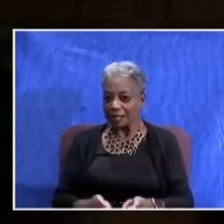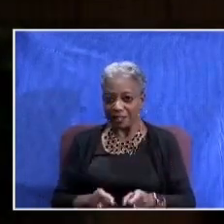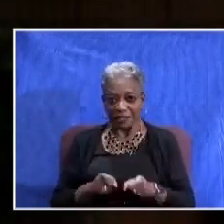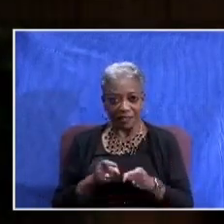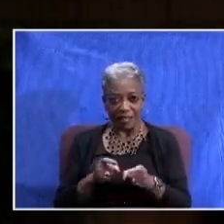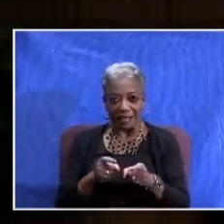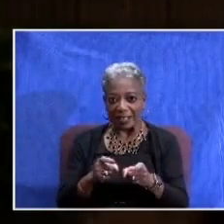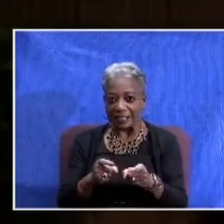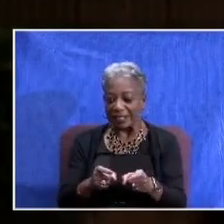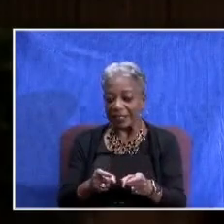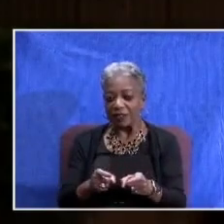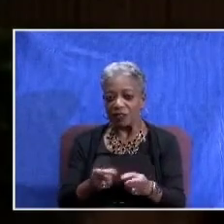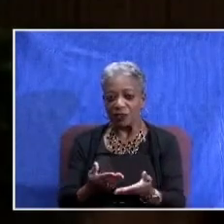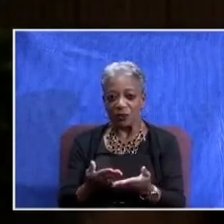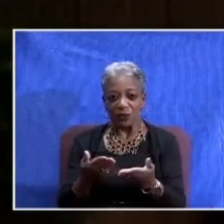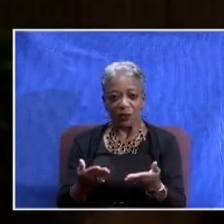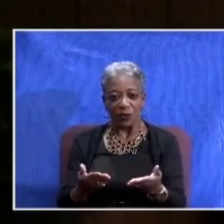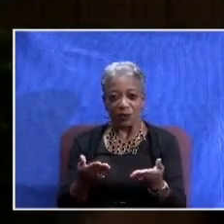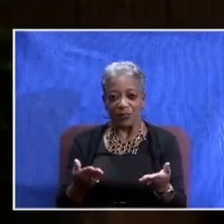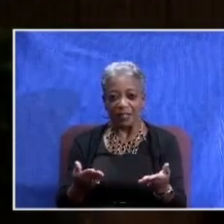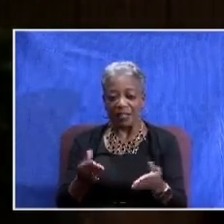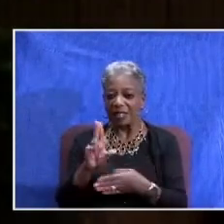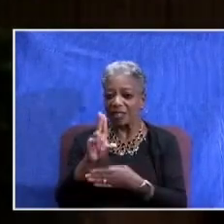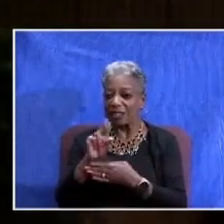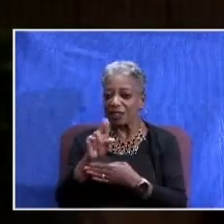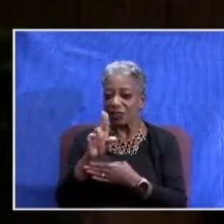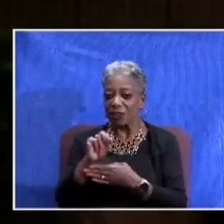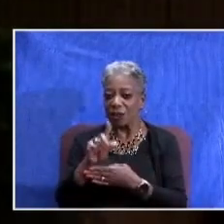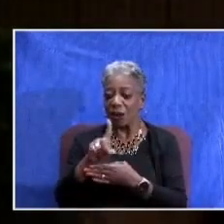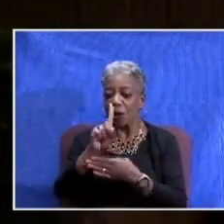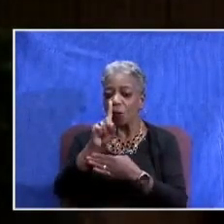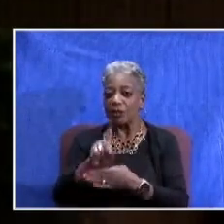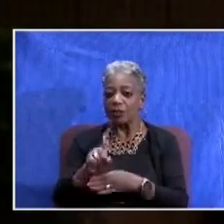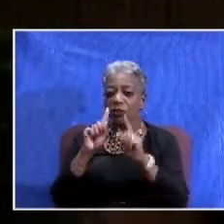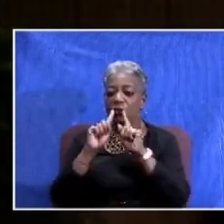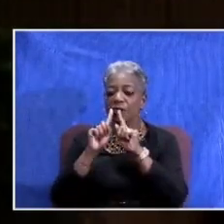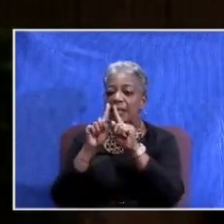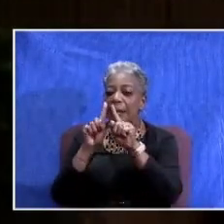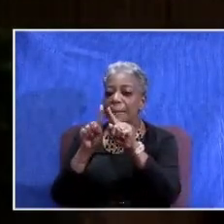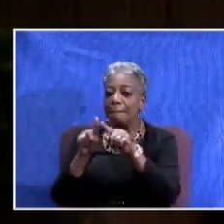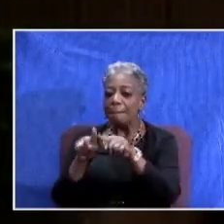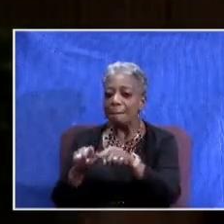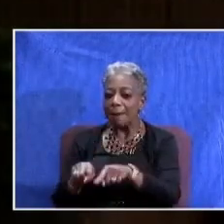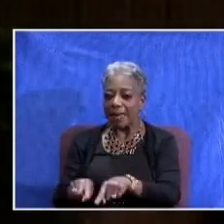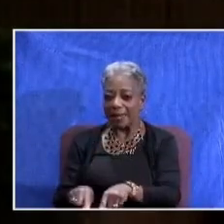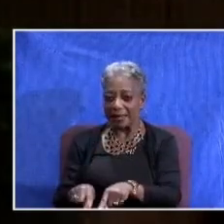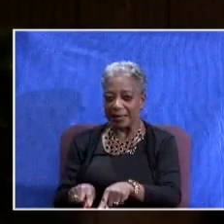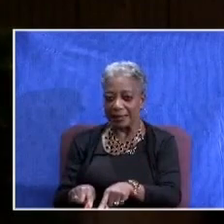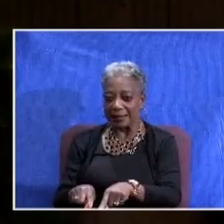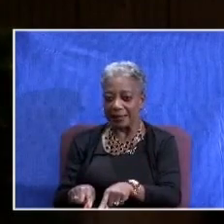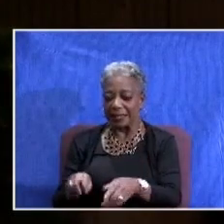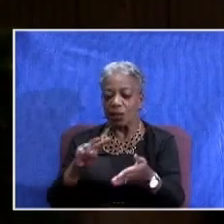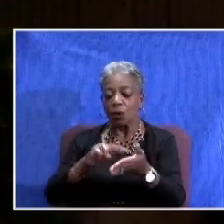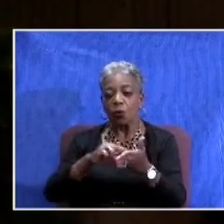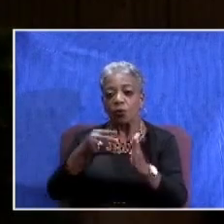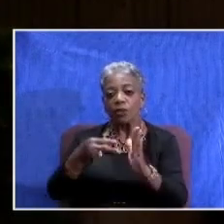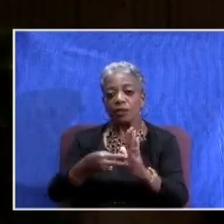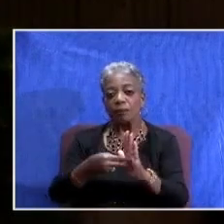John Lewis. You got to demand it. And you got, which means you got to